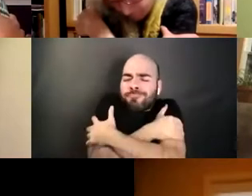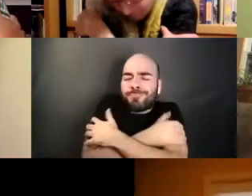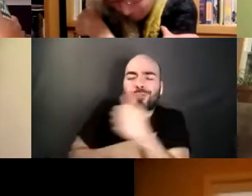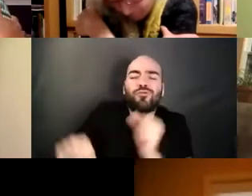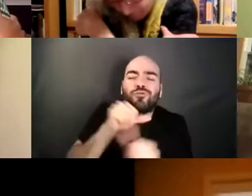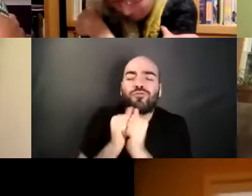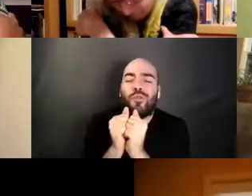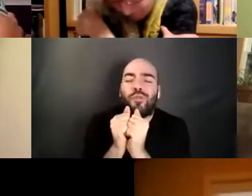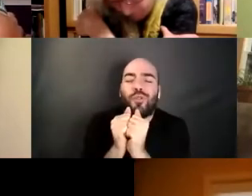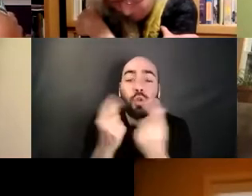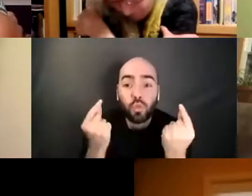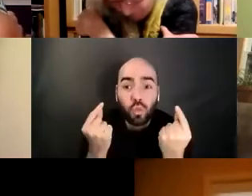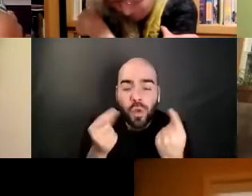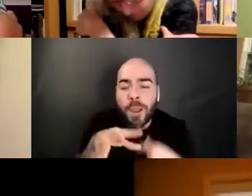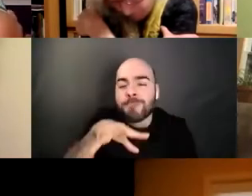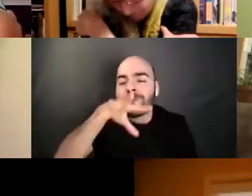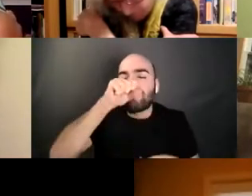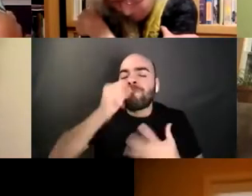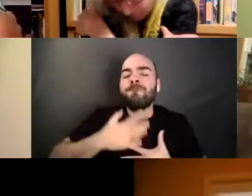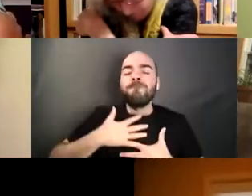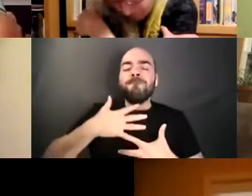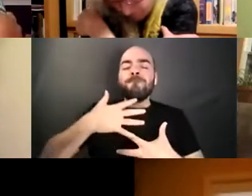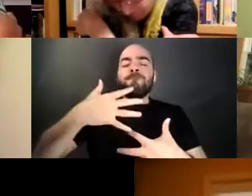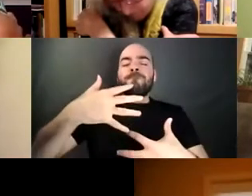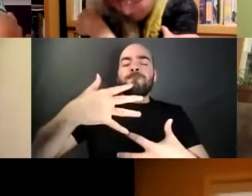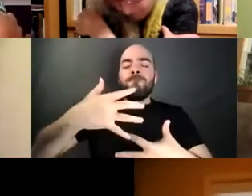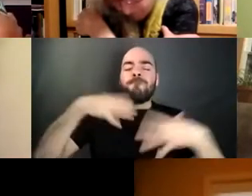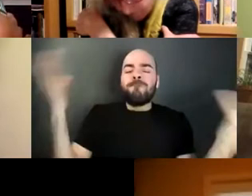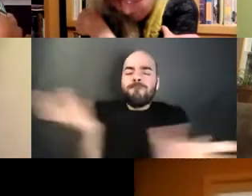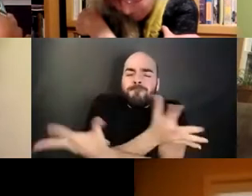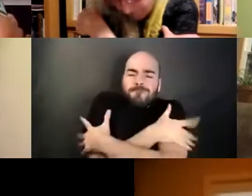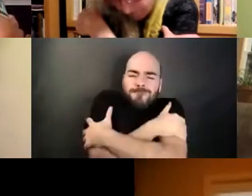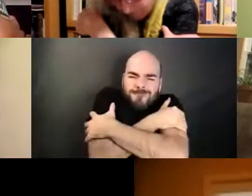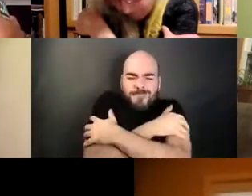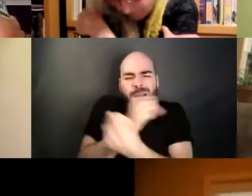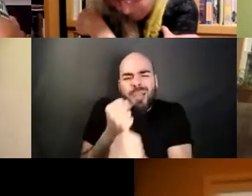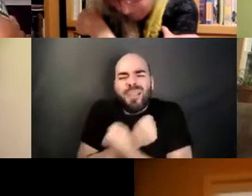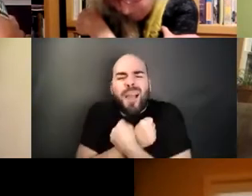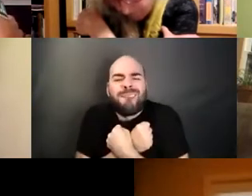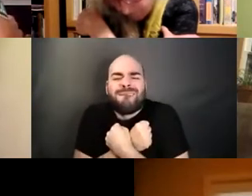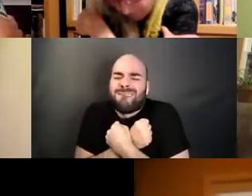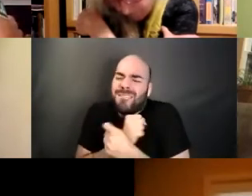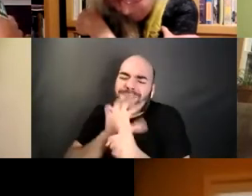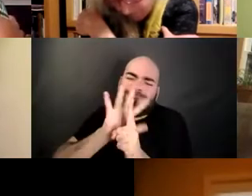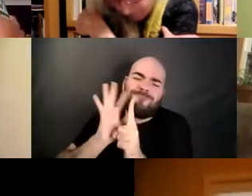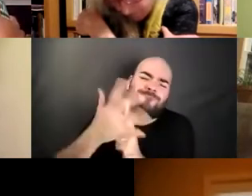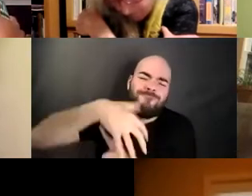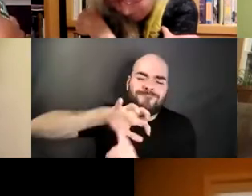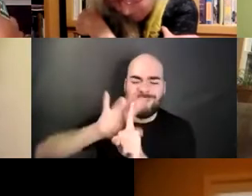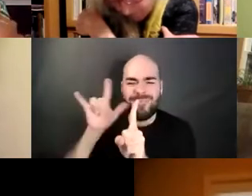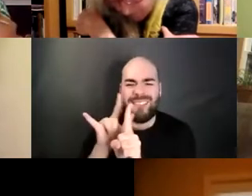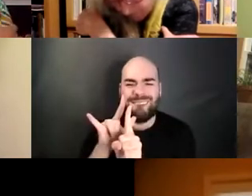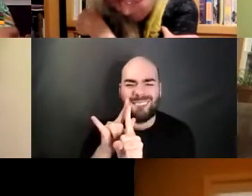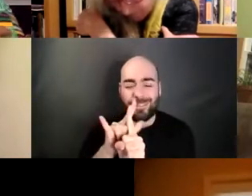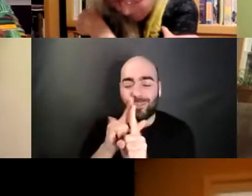And take a deep breath in that hug and know that that is all the love that surrounds you all the time. Then open your